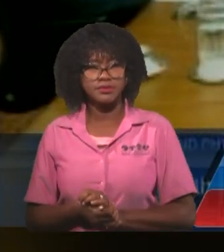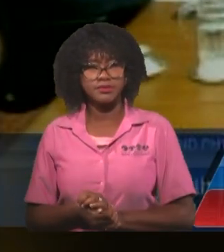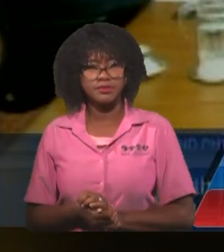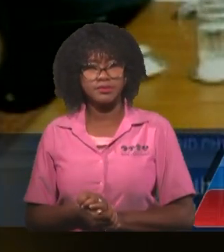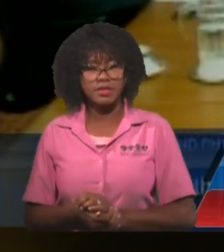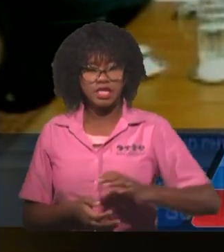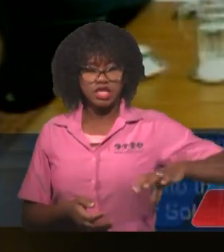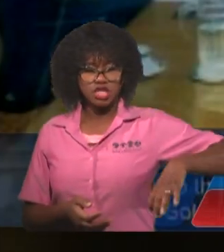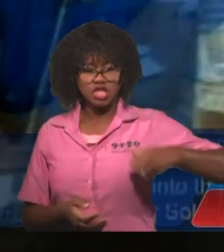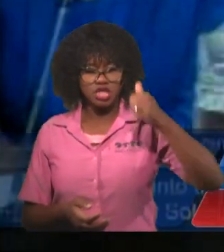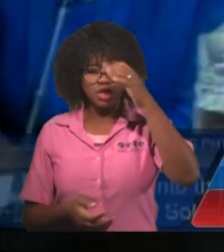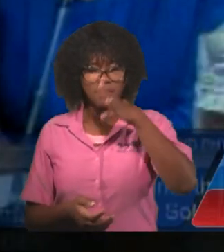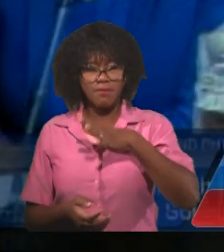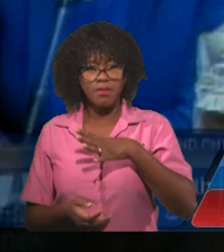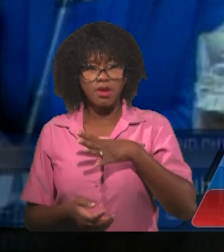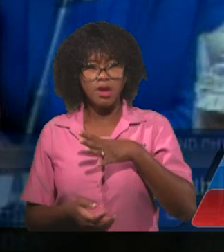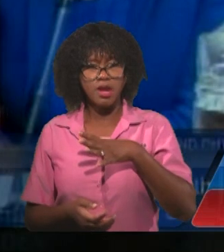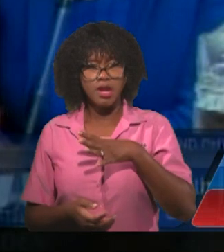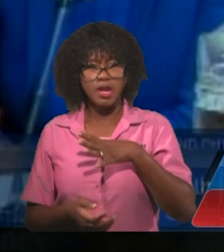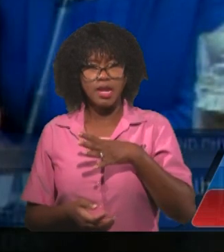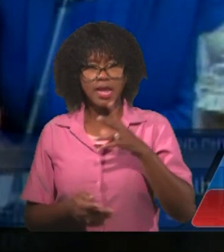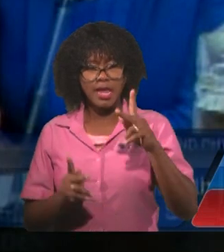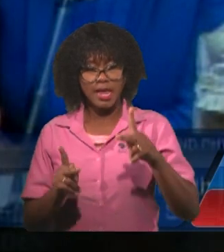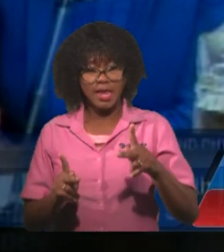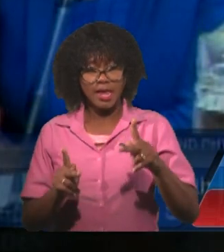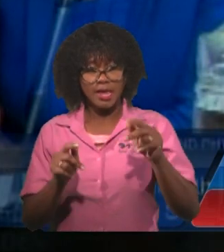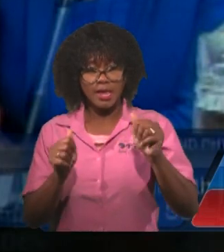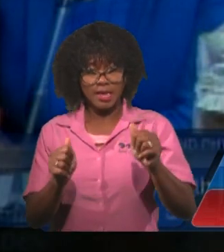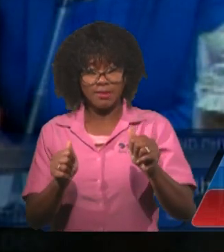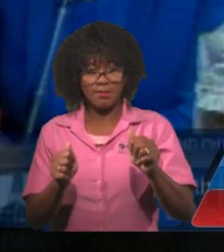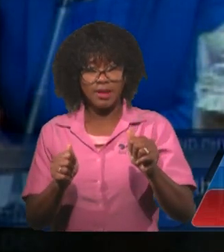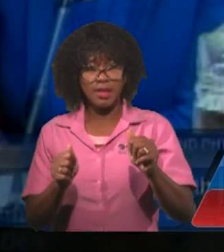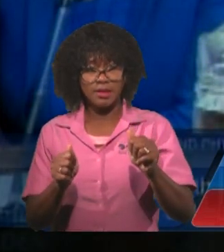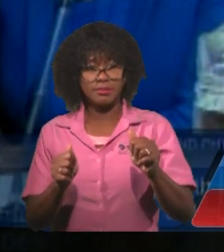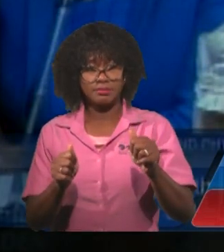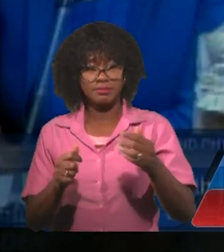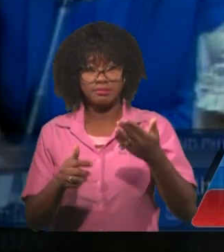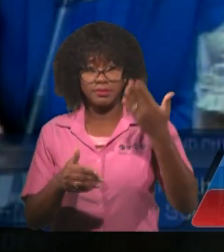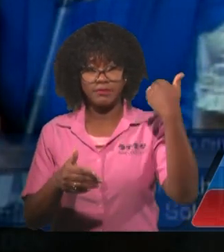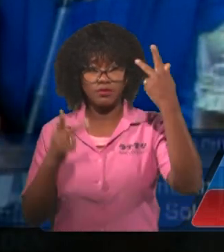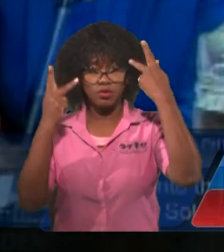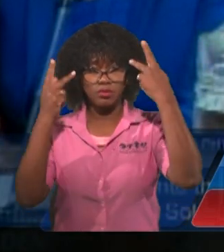The chairman of that committee was Honorable Kamla Prasad Bisesa, the Prime Minister.